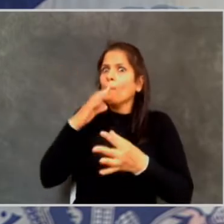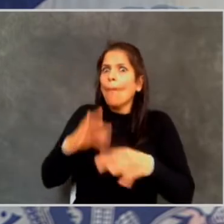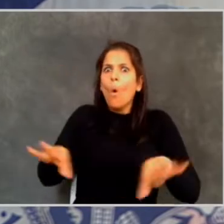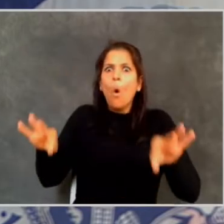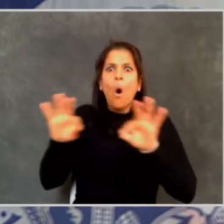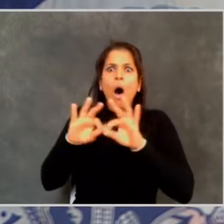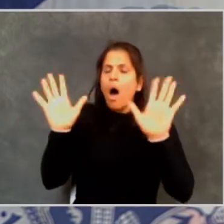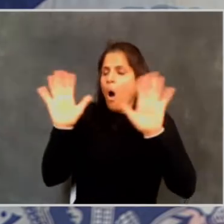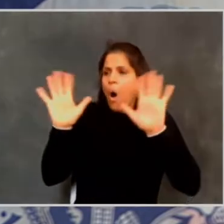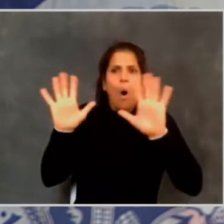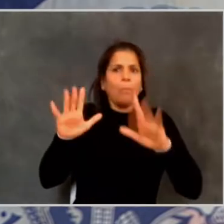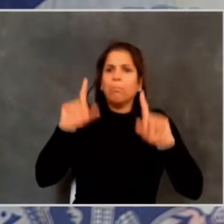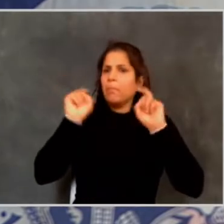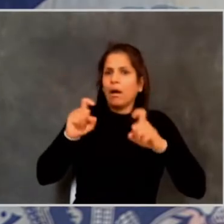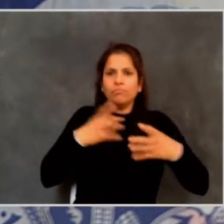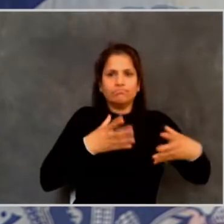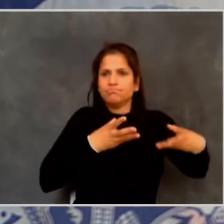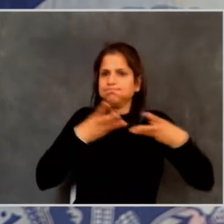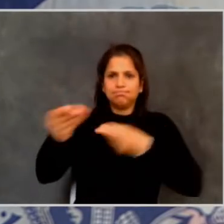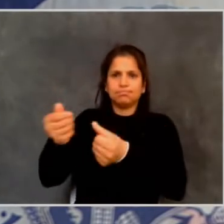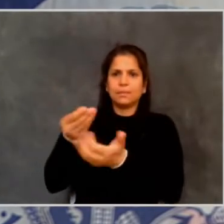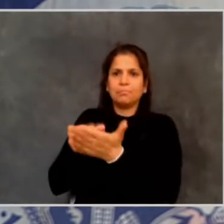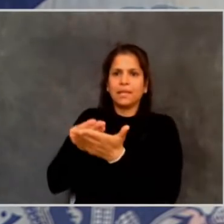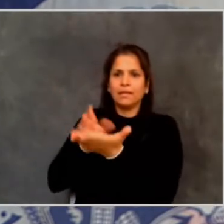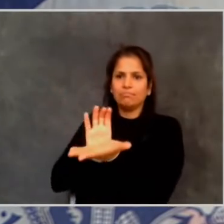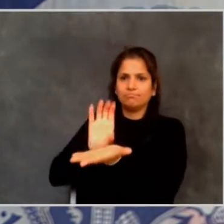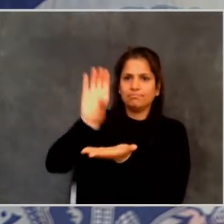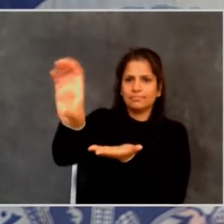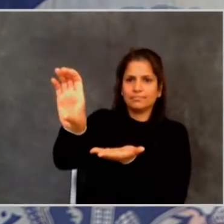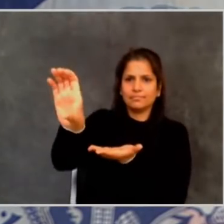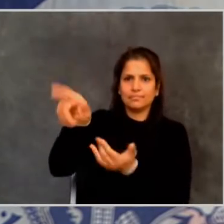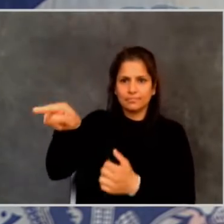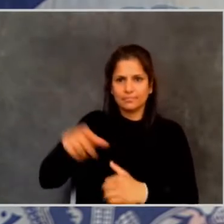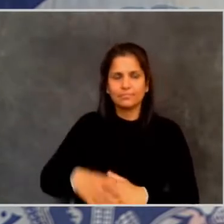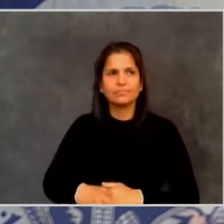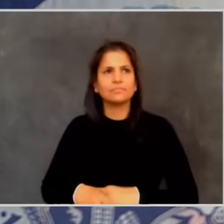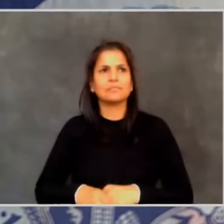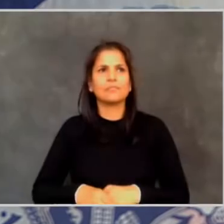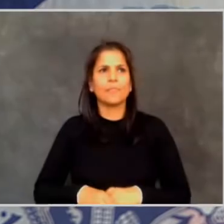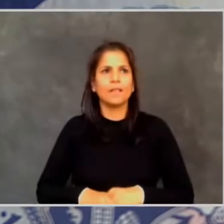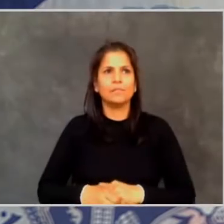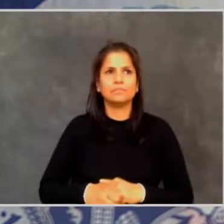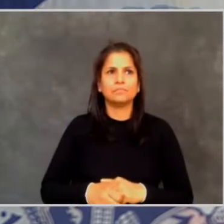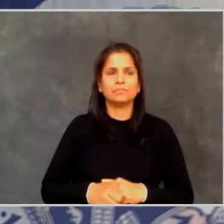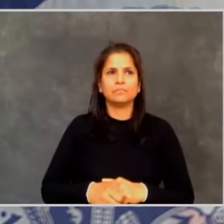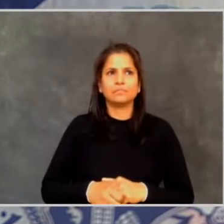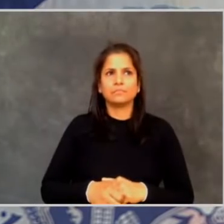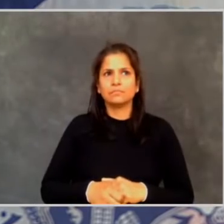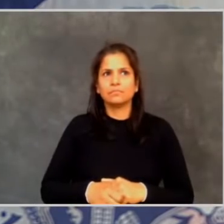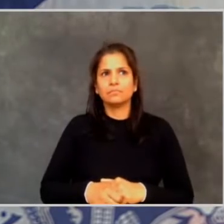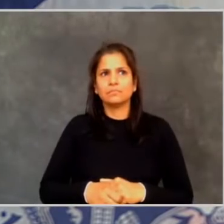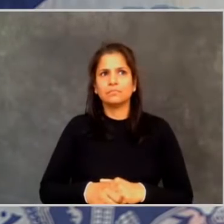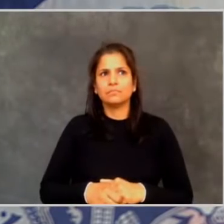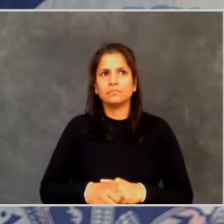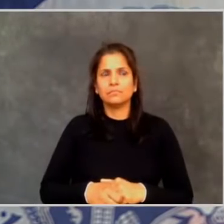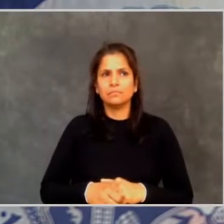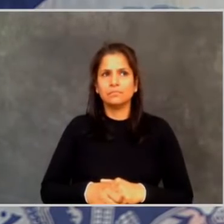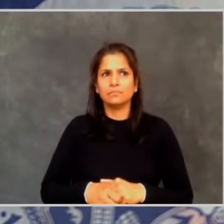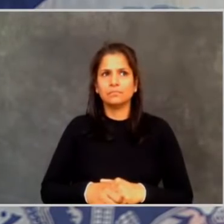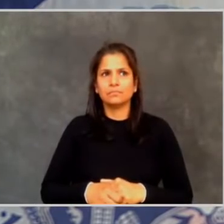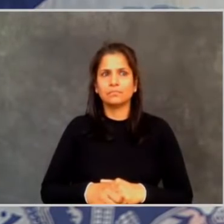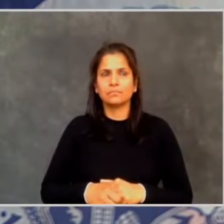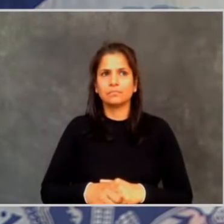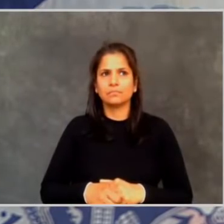happened. So all of those efforts were based at fighting disparity and preparing to have a more fair and equal city,